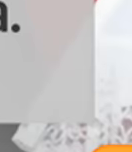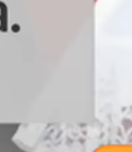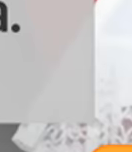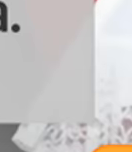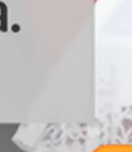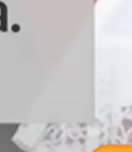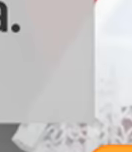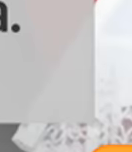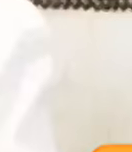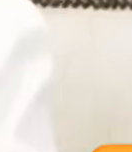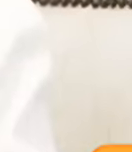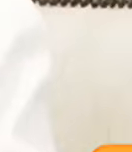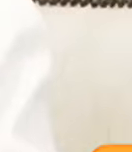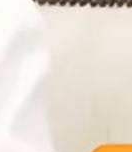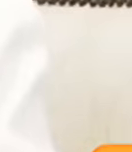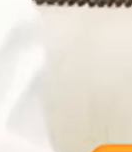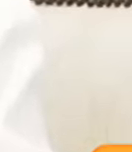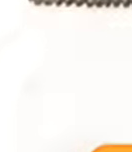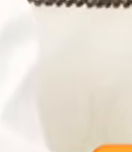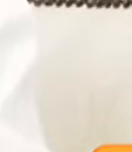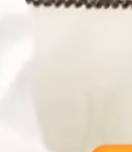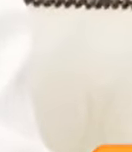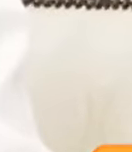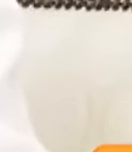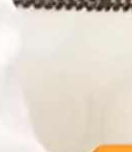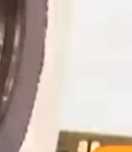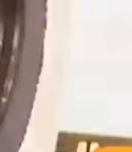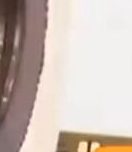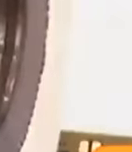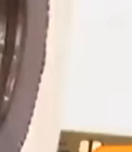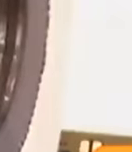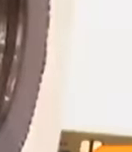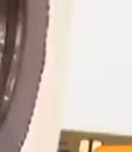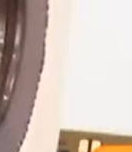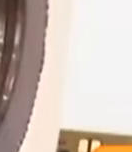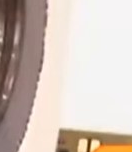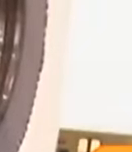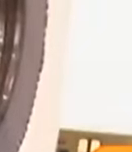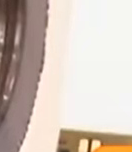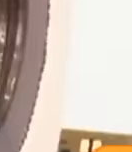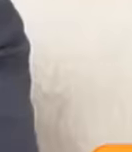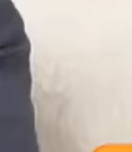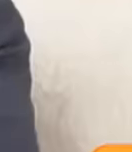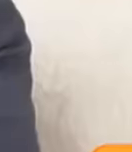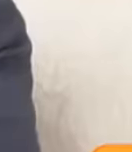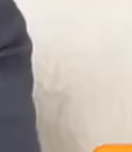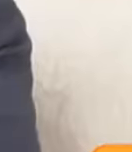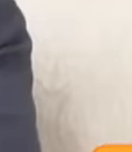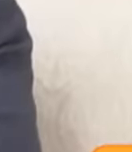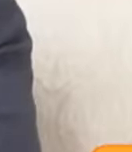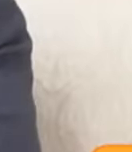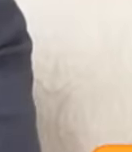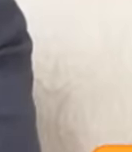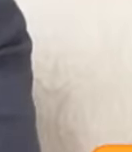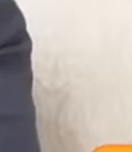statement, President Ruto said there will be no sacred cows, whether in the executive, judiciary or legislature, in the